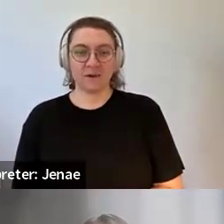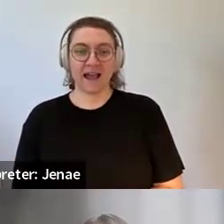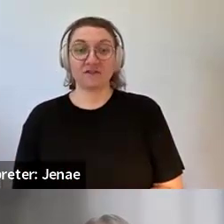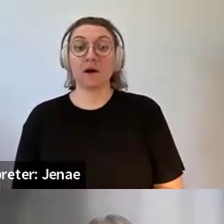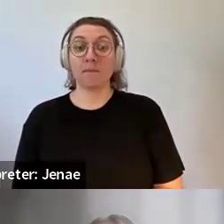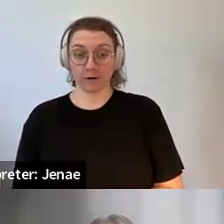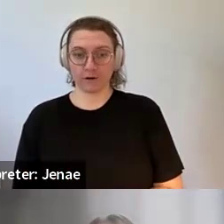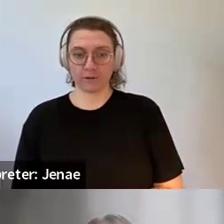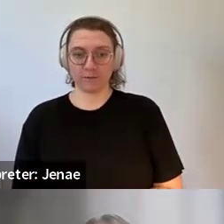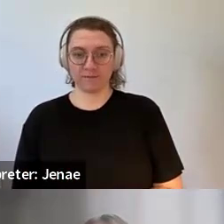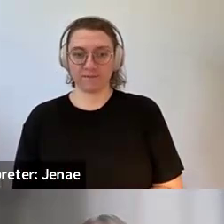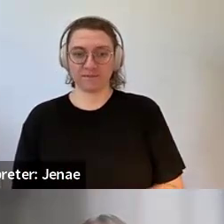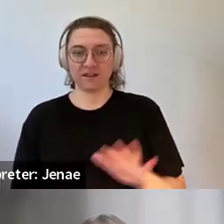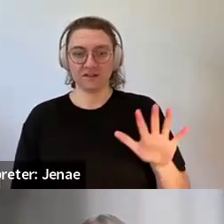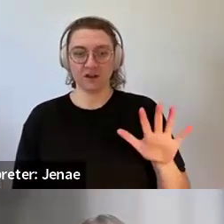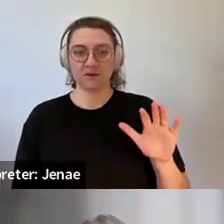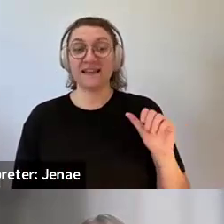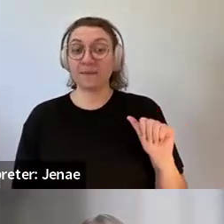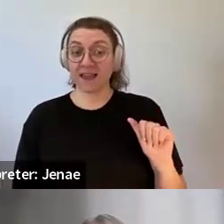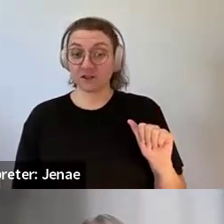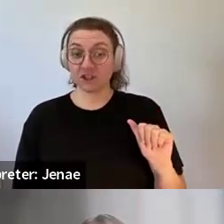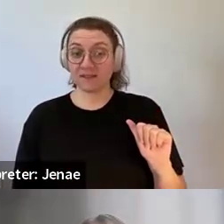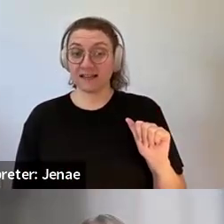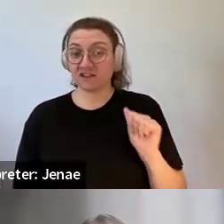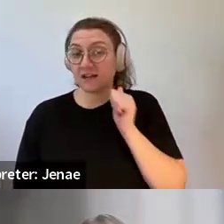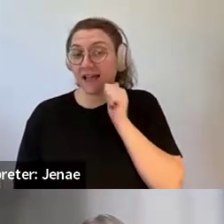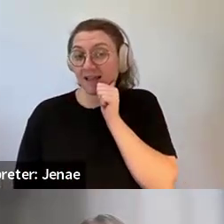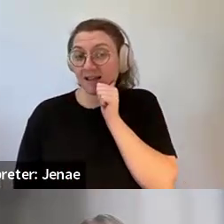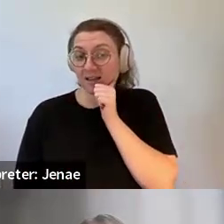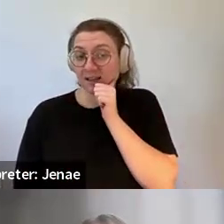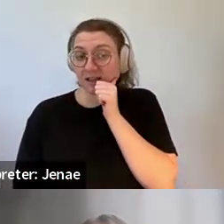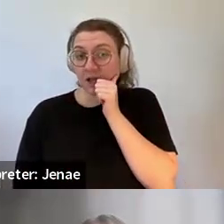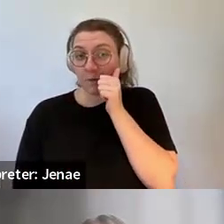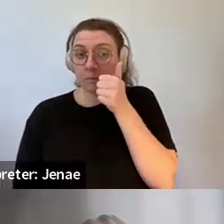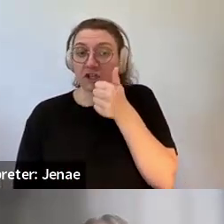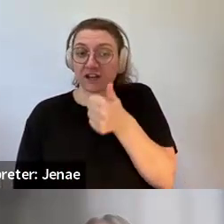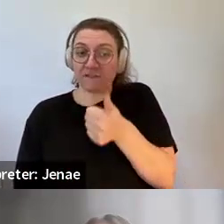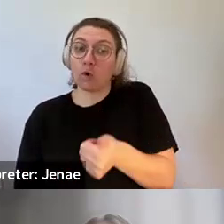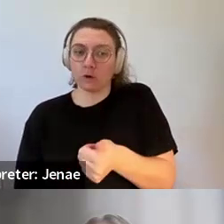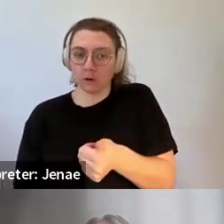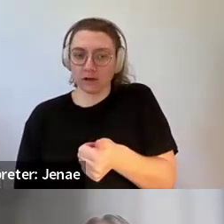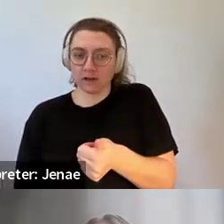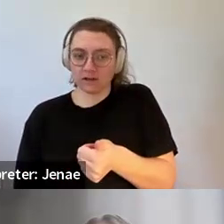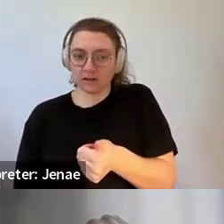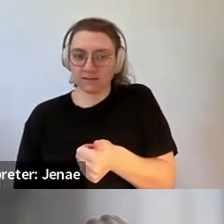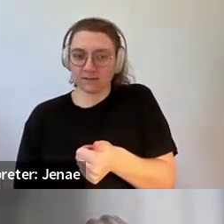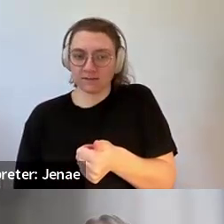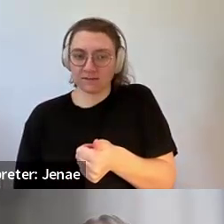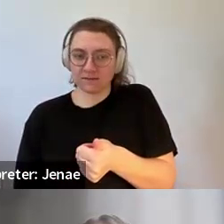And then we have tomorrow. So same hand shape as yesterday, brushing